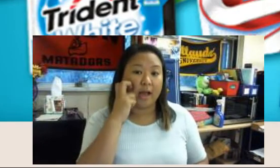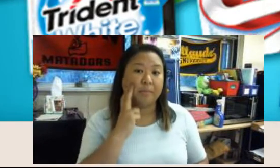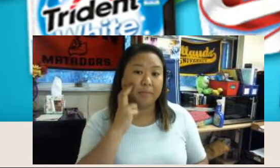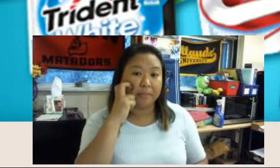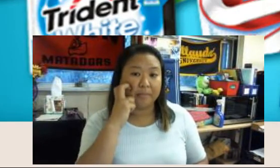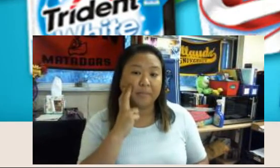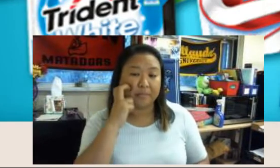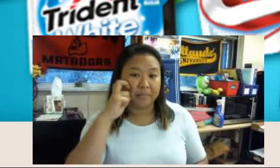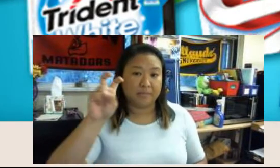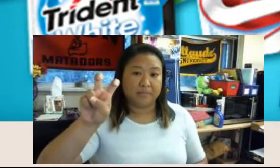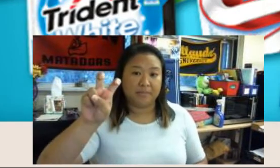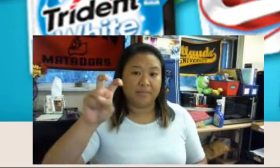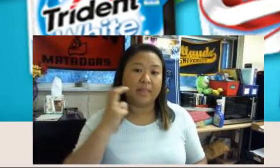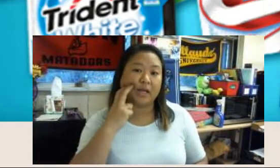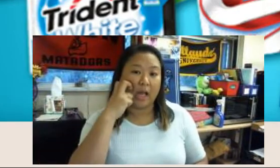Gum,